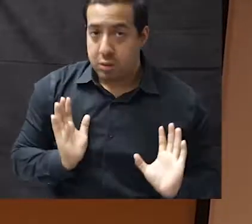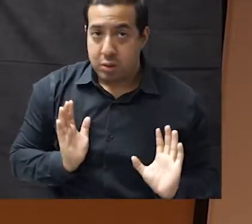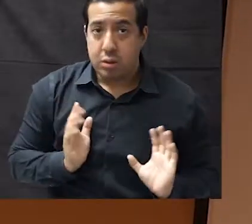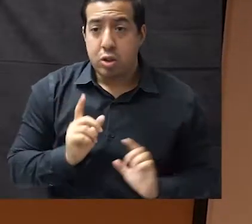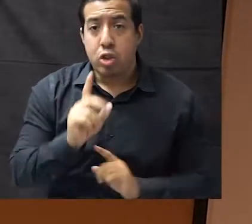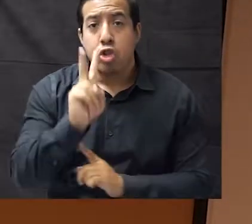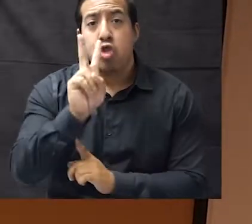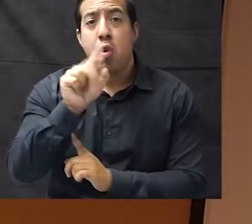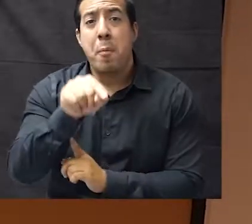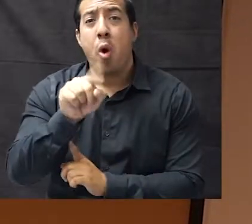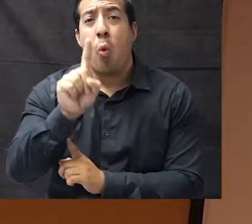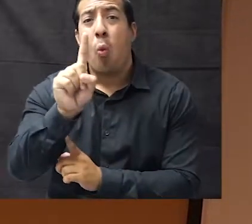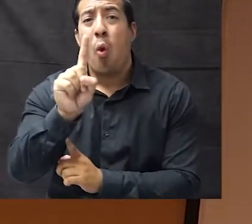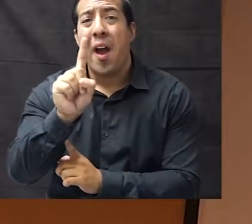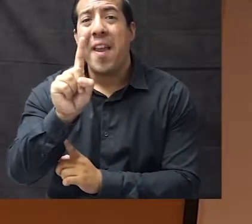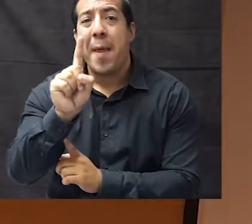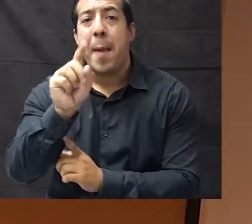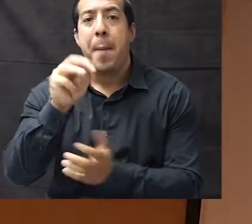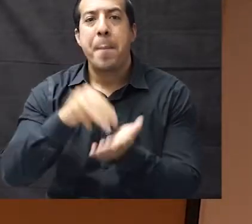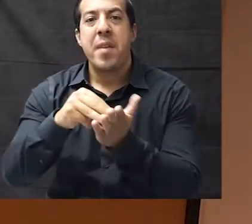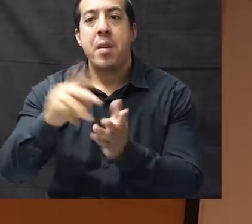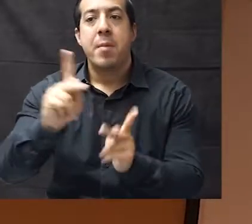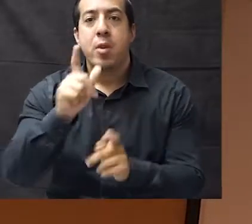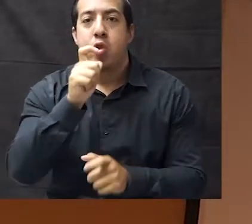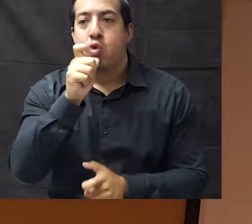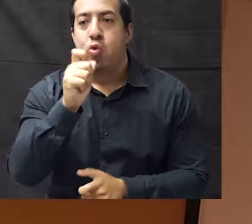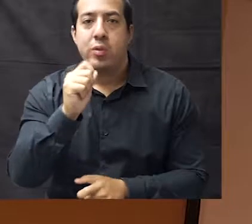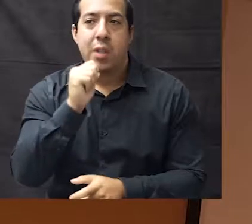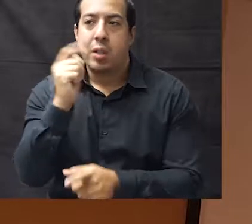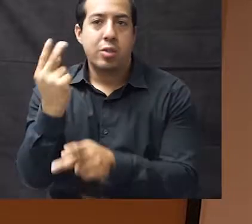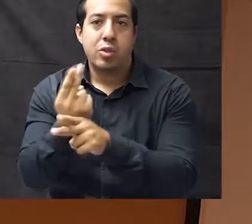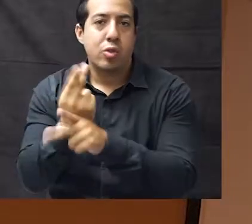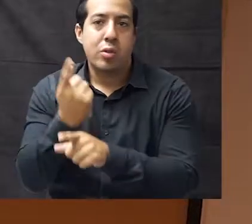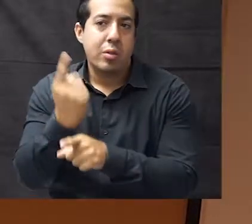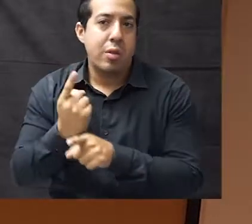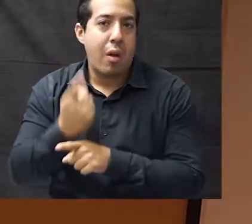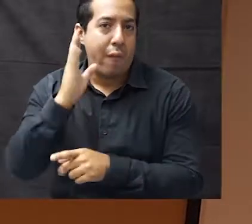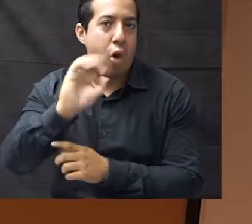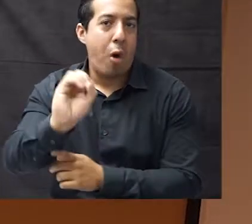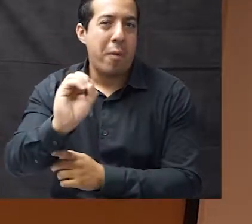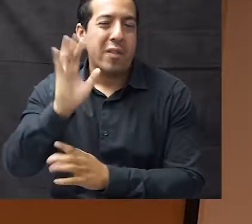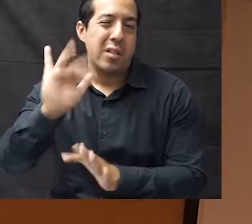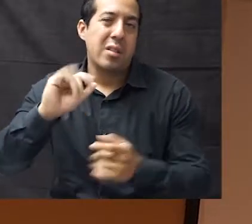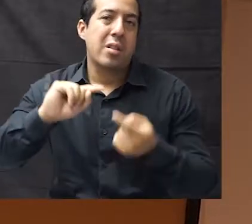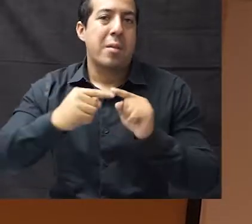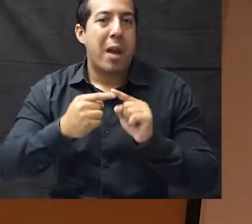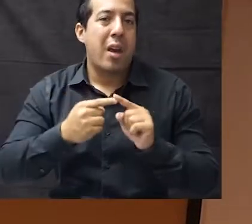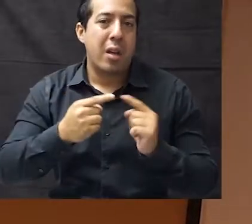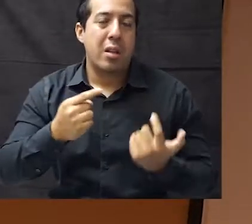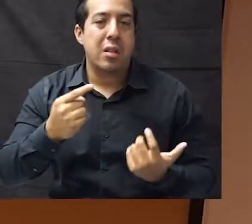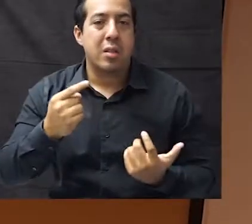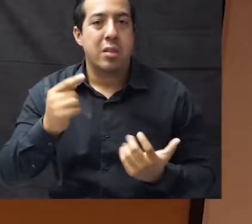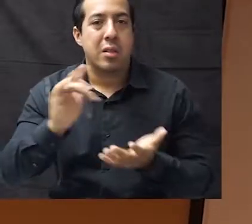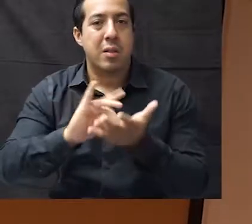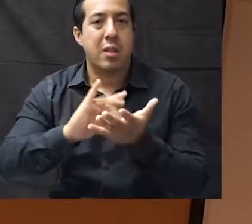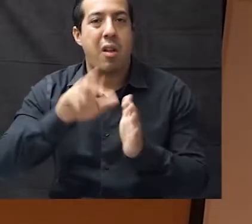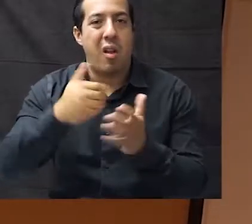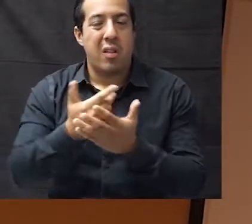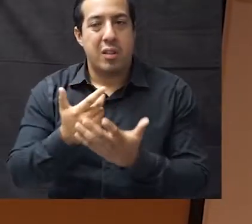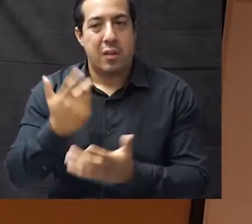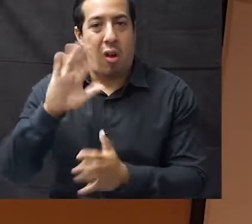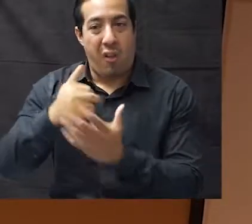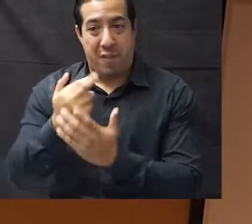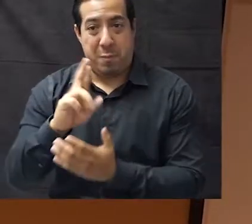2016 alone. There were 2.1 million people who misused opioids, so those are pain medications